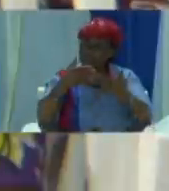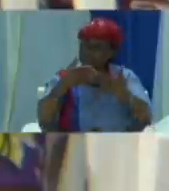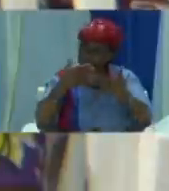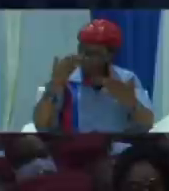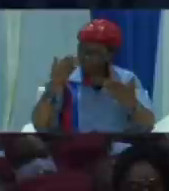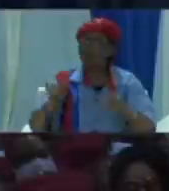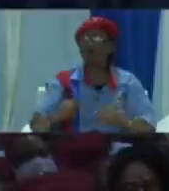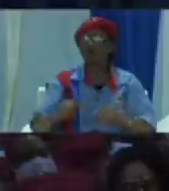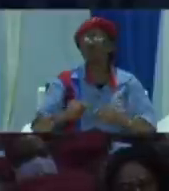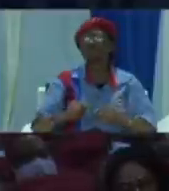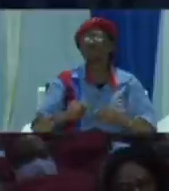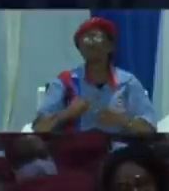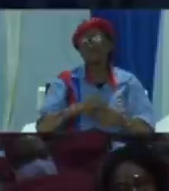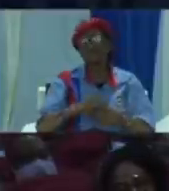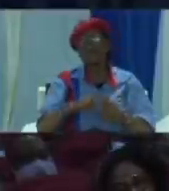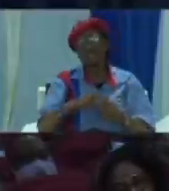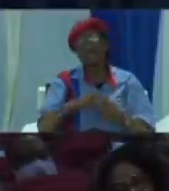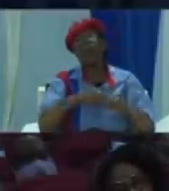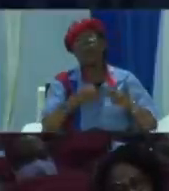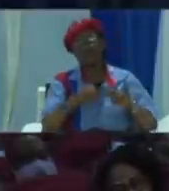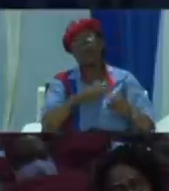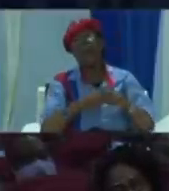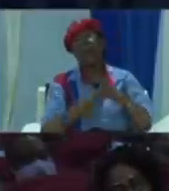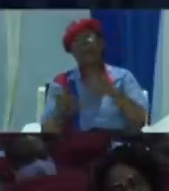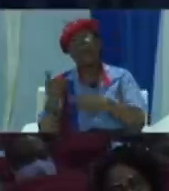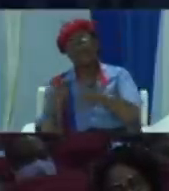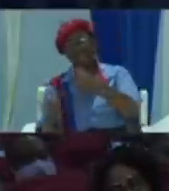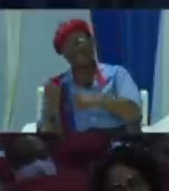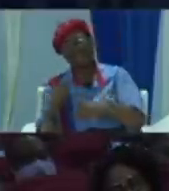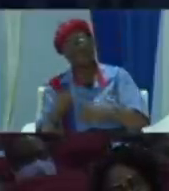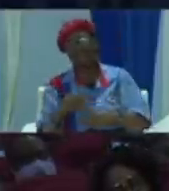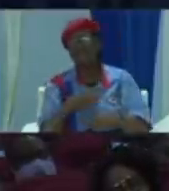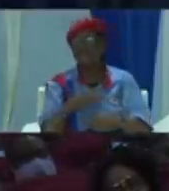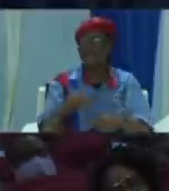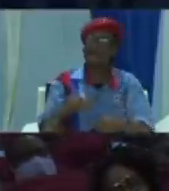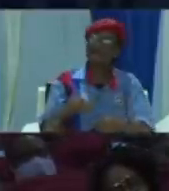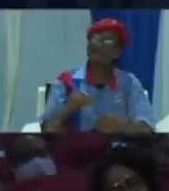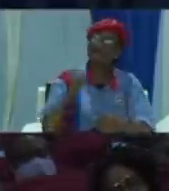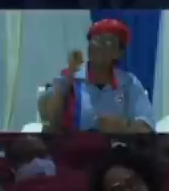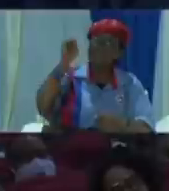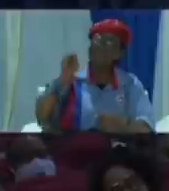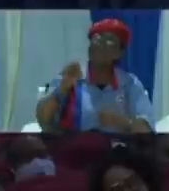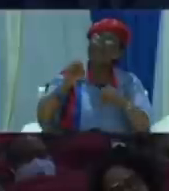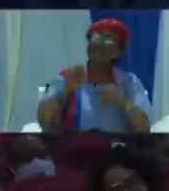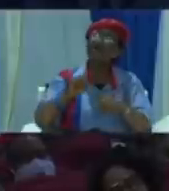the problem came. And he couldn't see anymore.